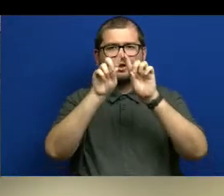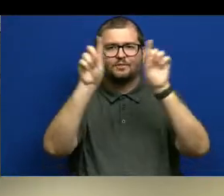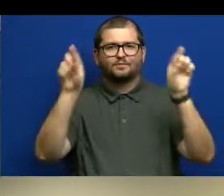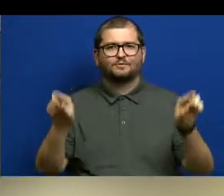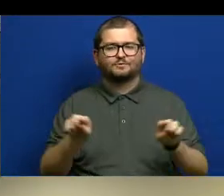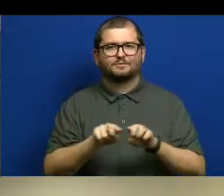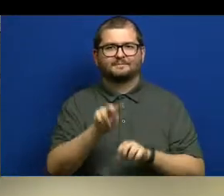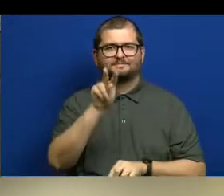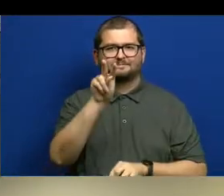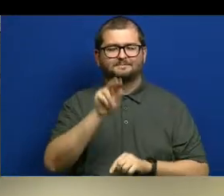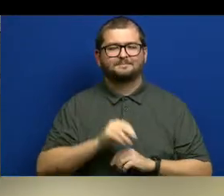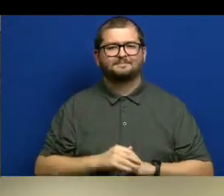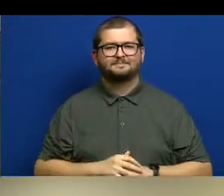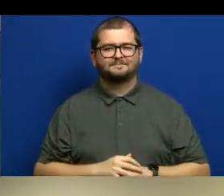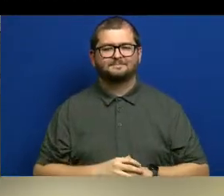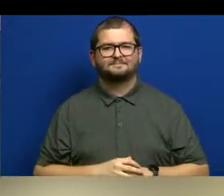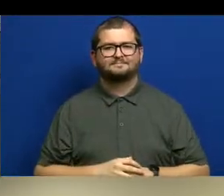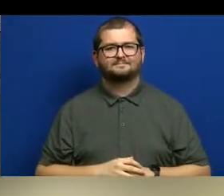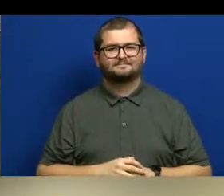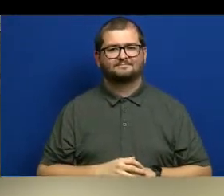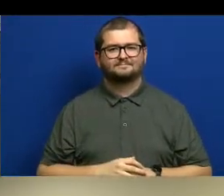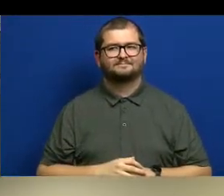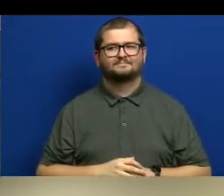front of me.